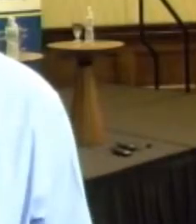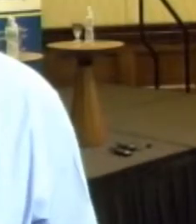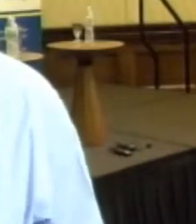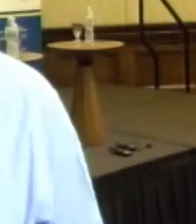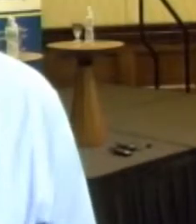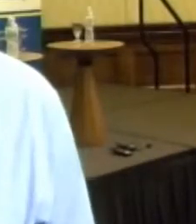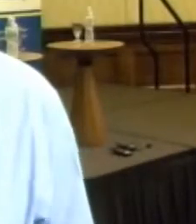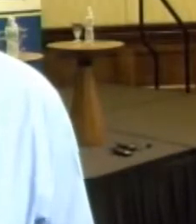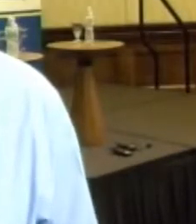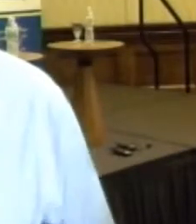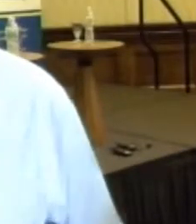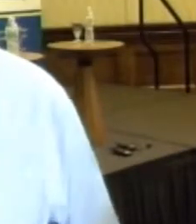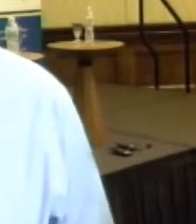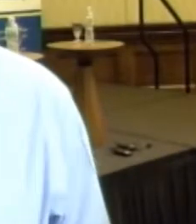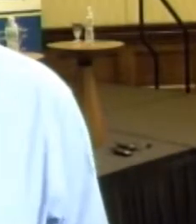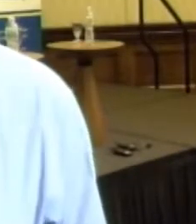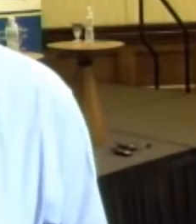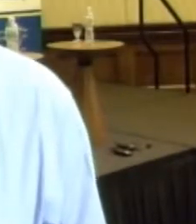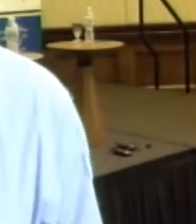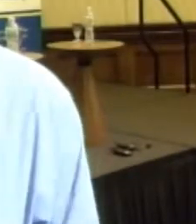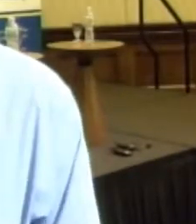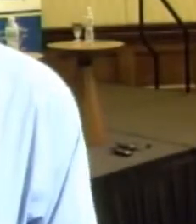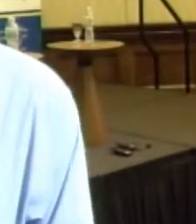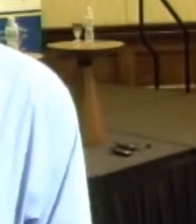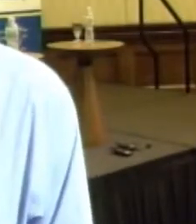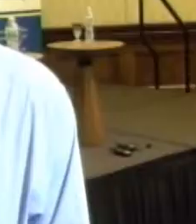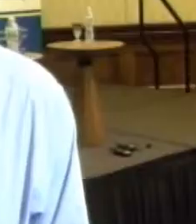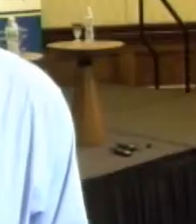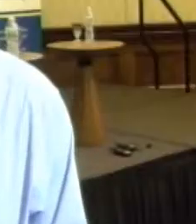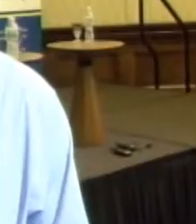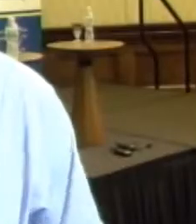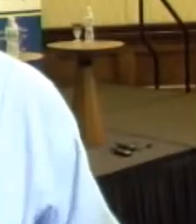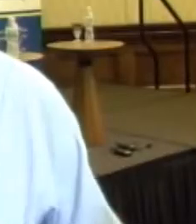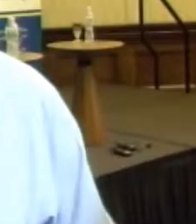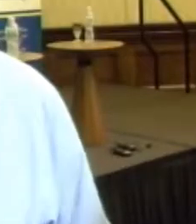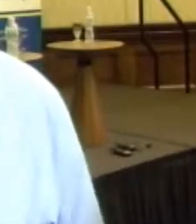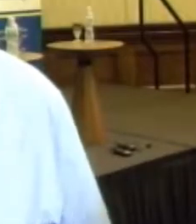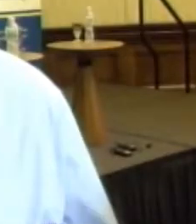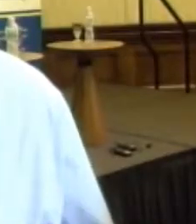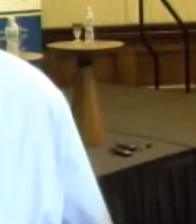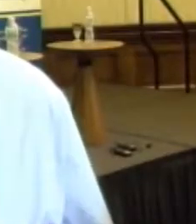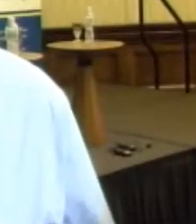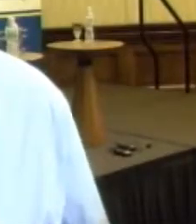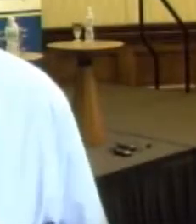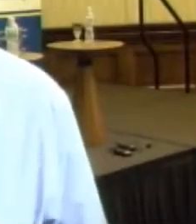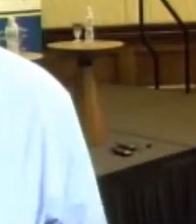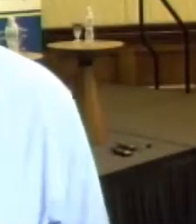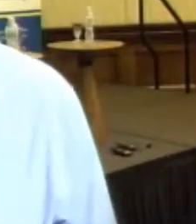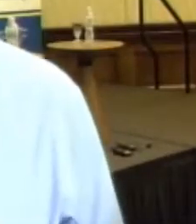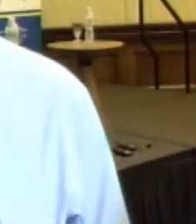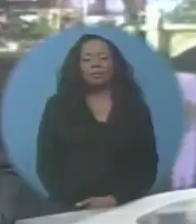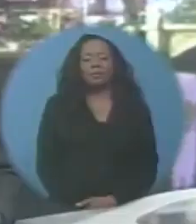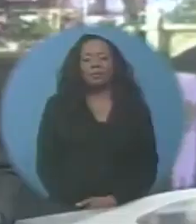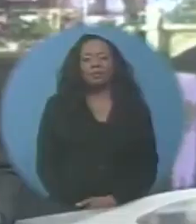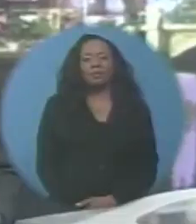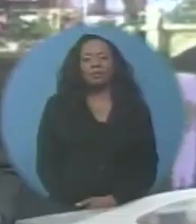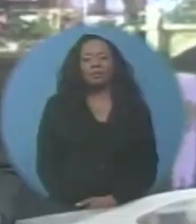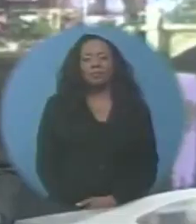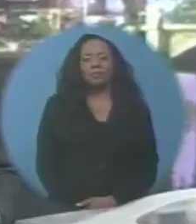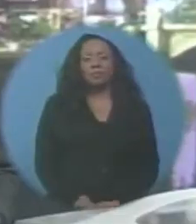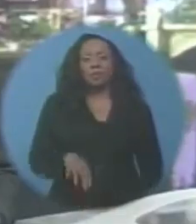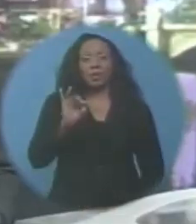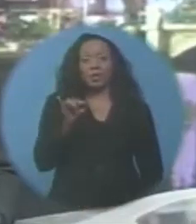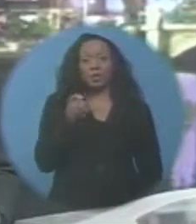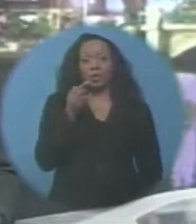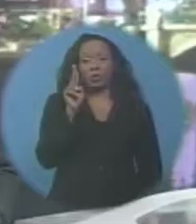be opportunities come for Barbadians to invest that have implications for our children, that have implications for our country in general. Well,